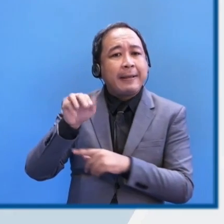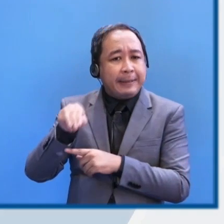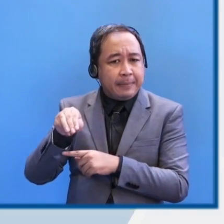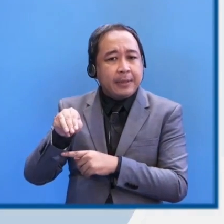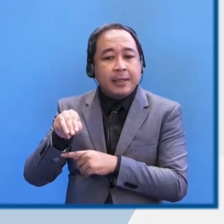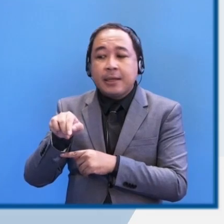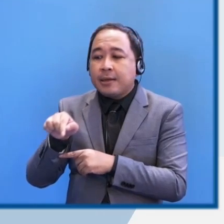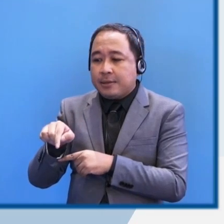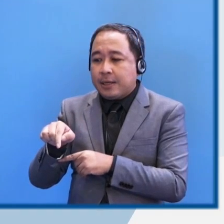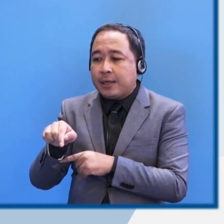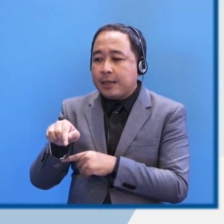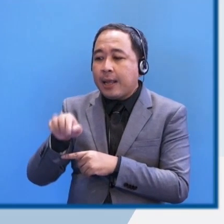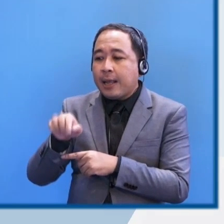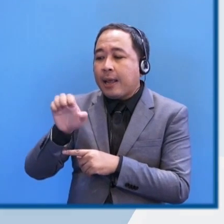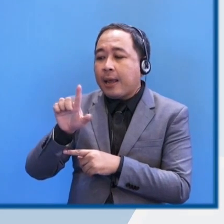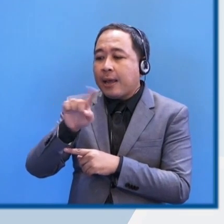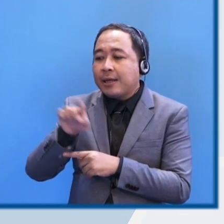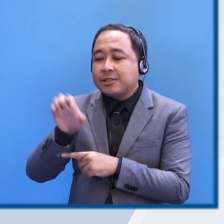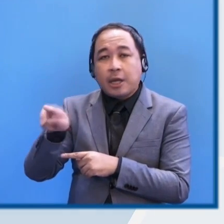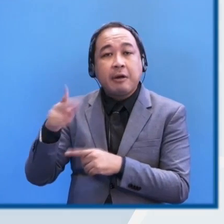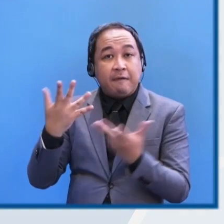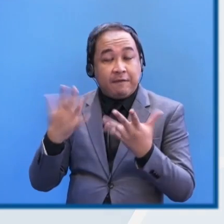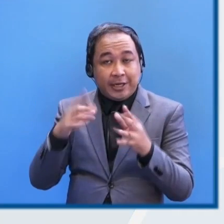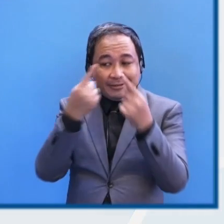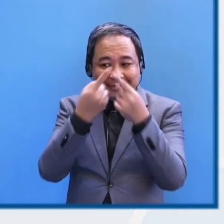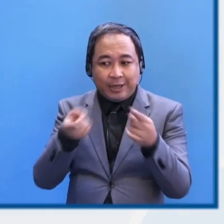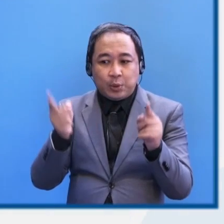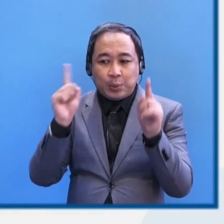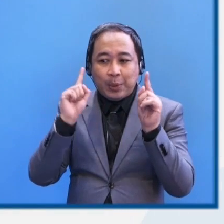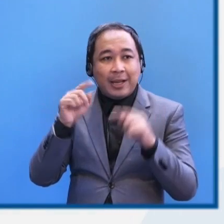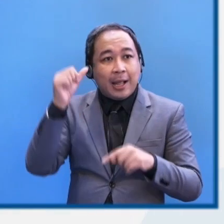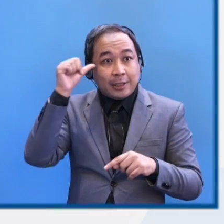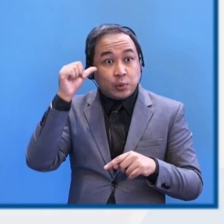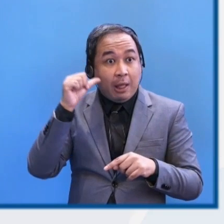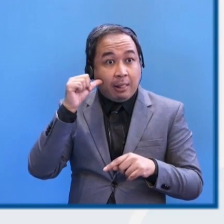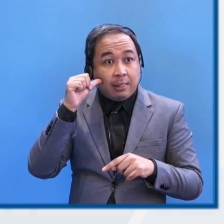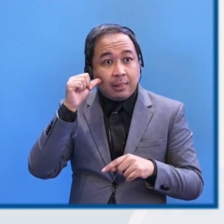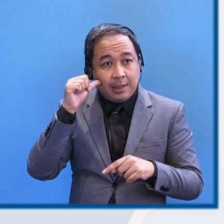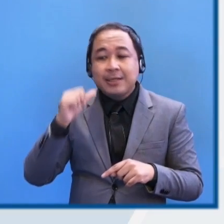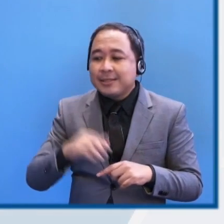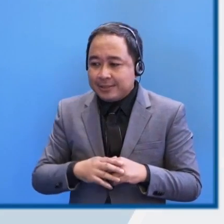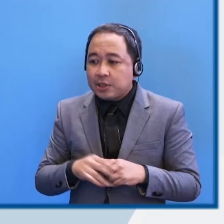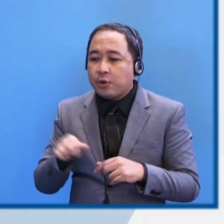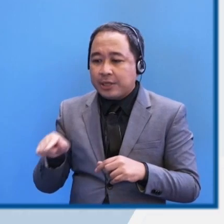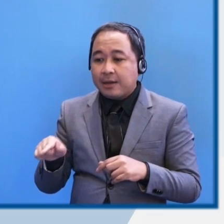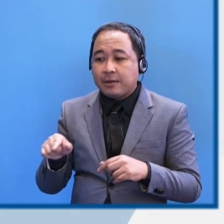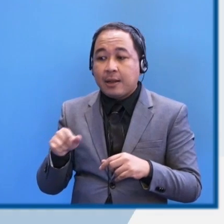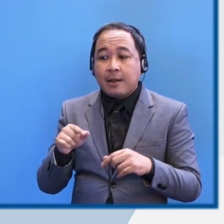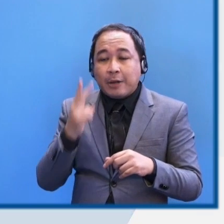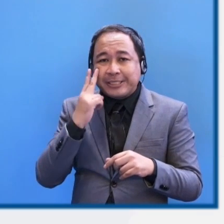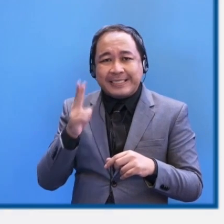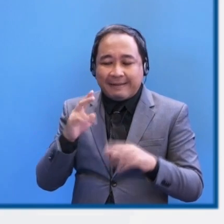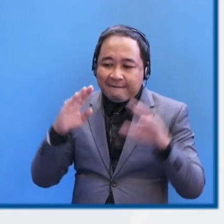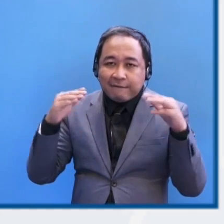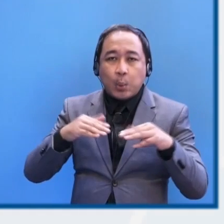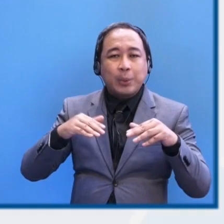bachelor's degree in civil engineering from Sudan University and a master's degree in water resources development and management. She has